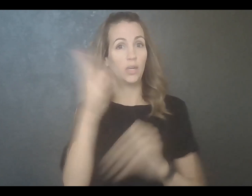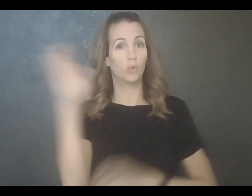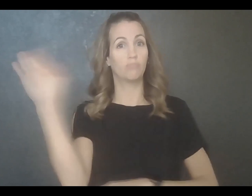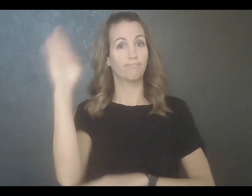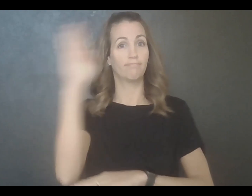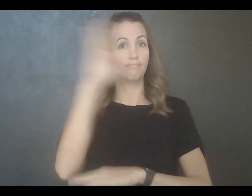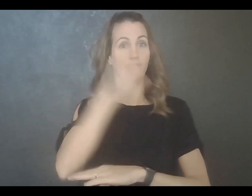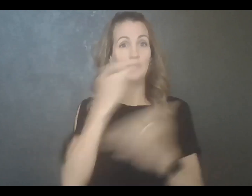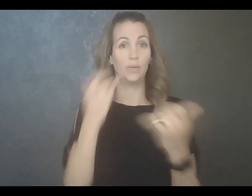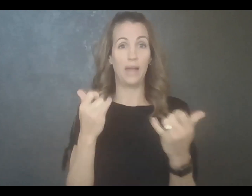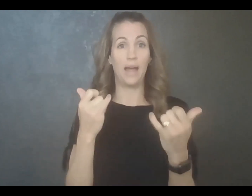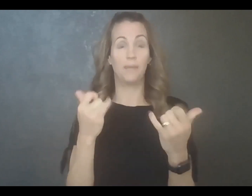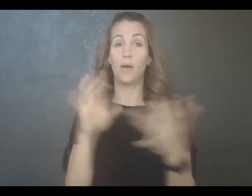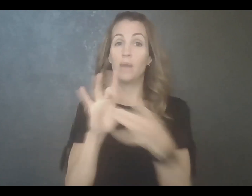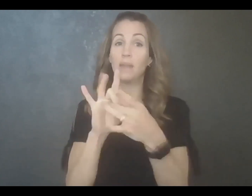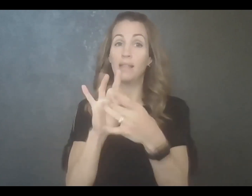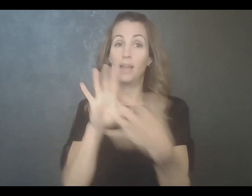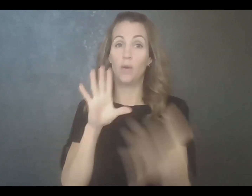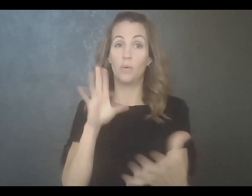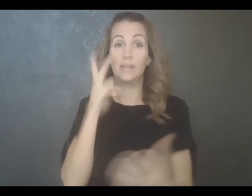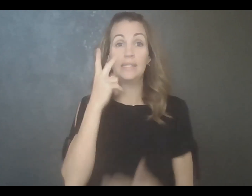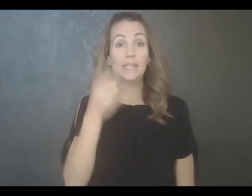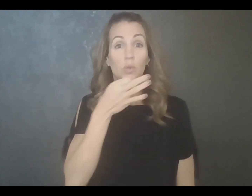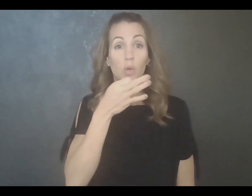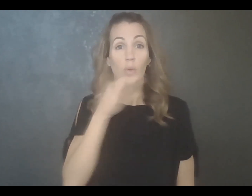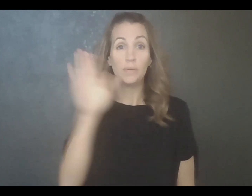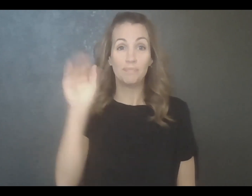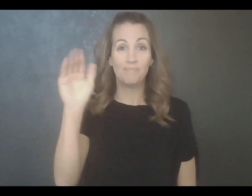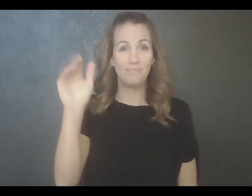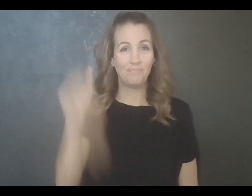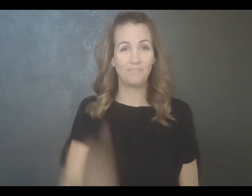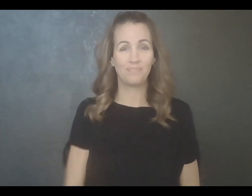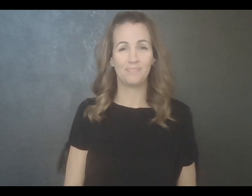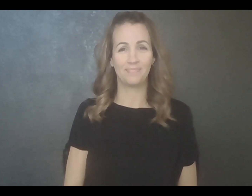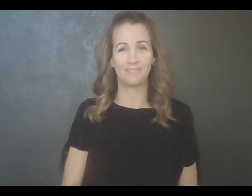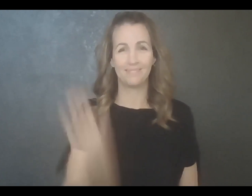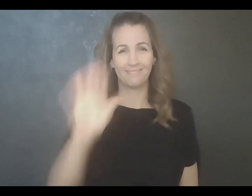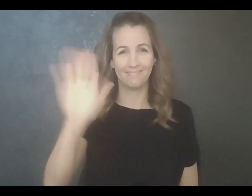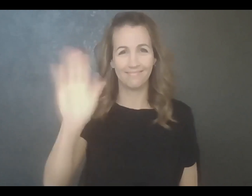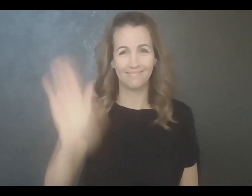to, with that, let you go. So I'll see you soon. Bye-bye.